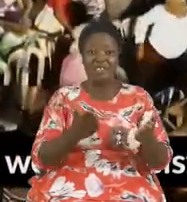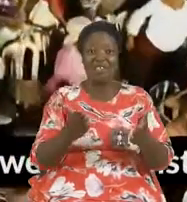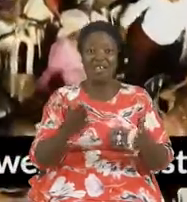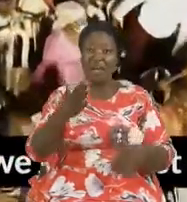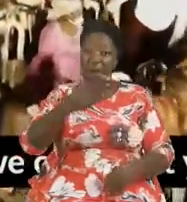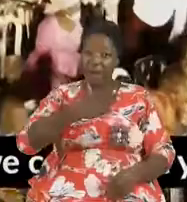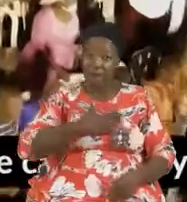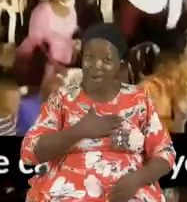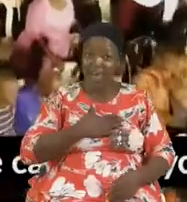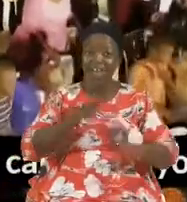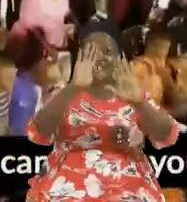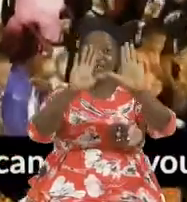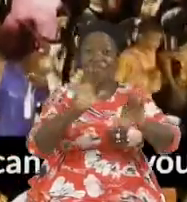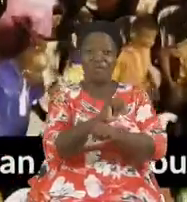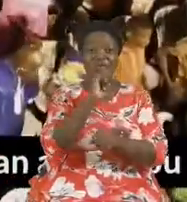My miracle is here.